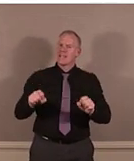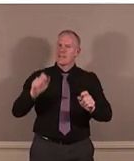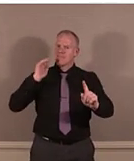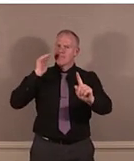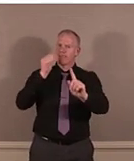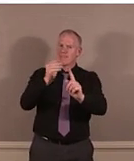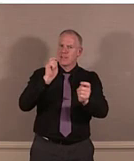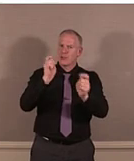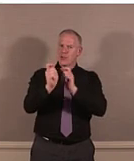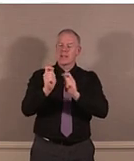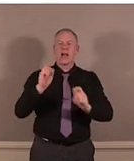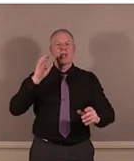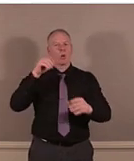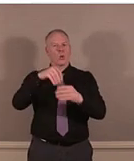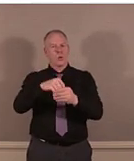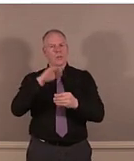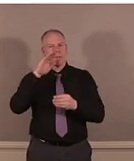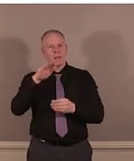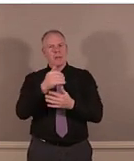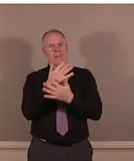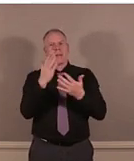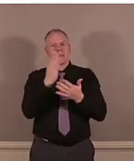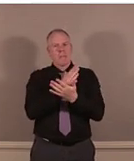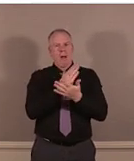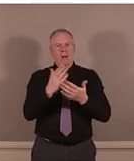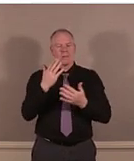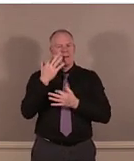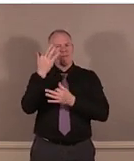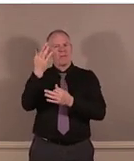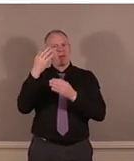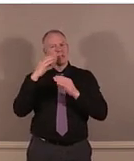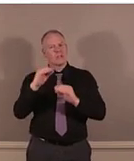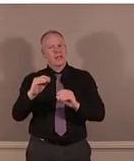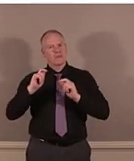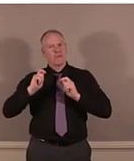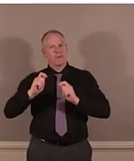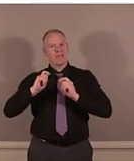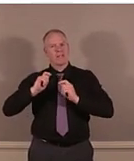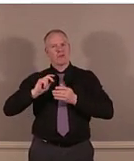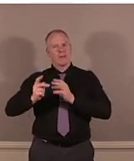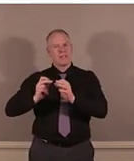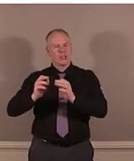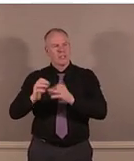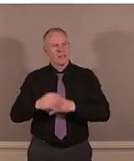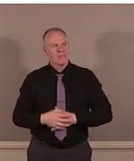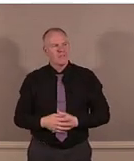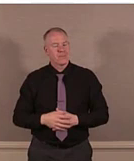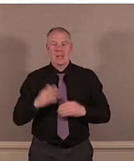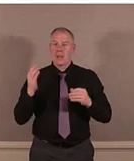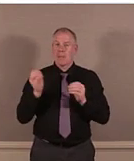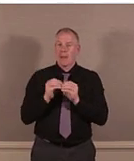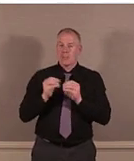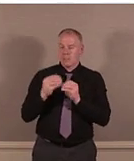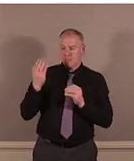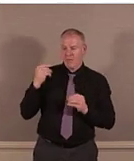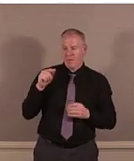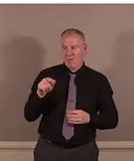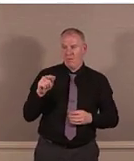you can see, inclusion is a key pillar of the further education and training strategy. As I mentioned earlier,